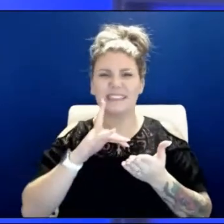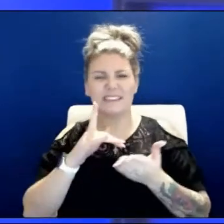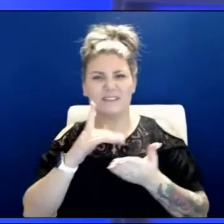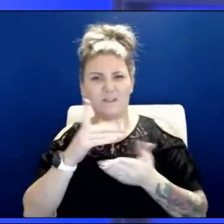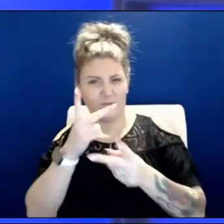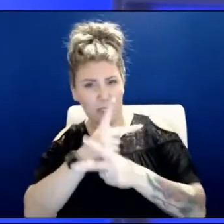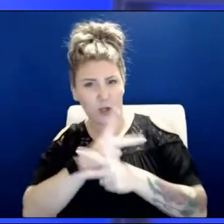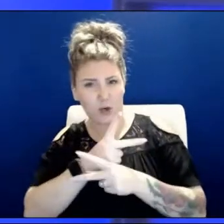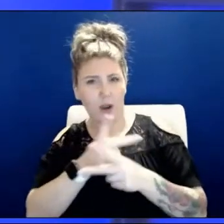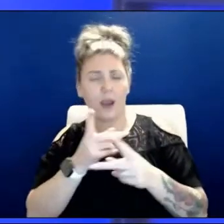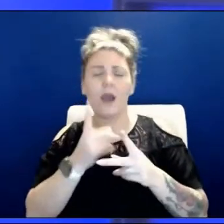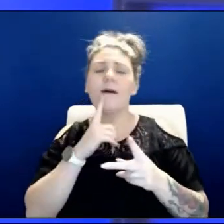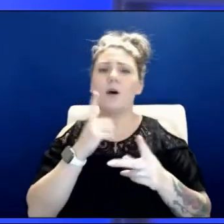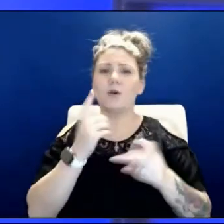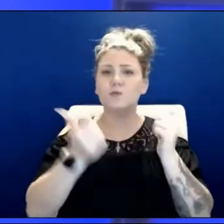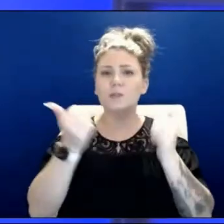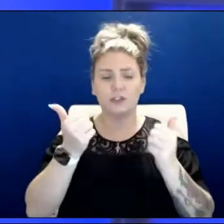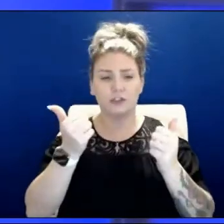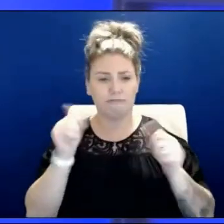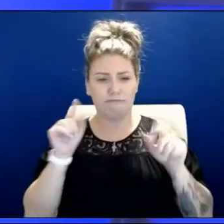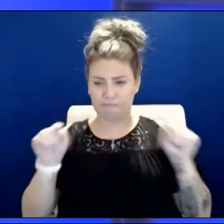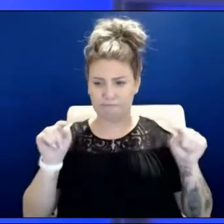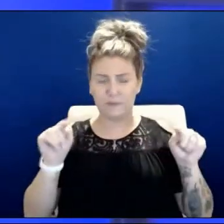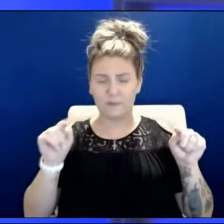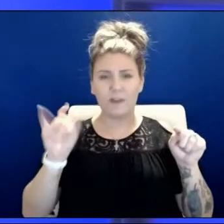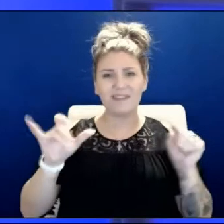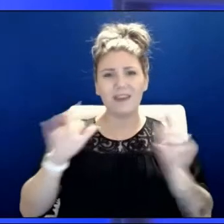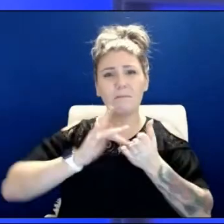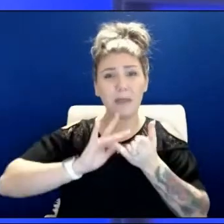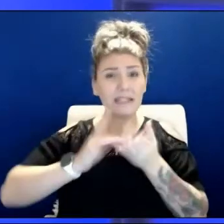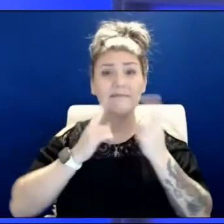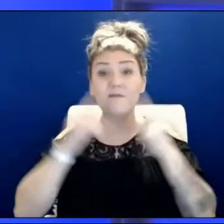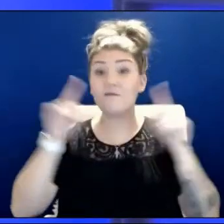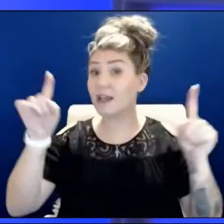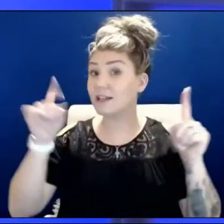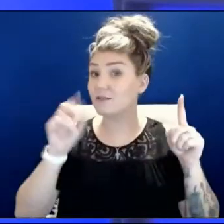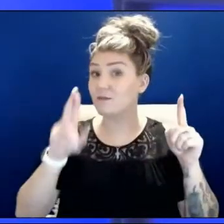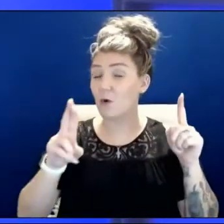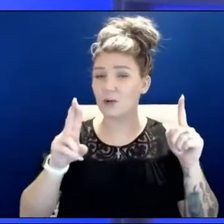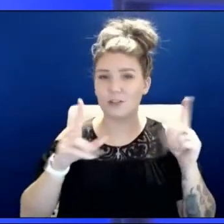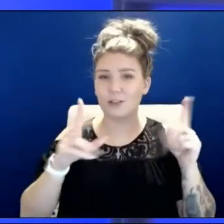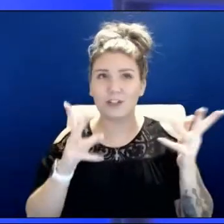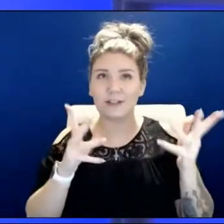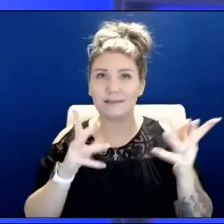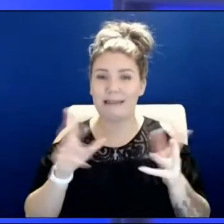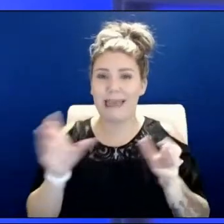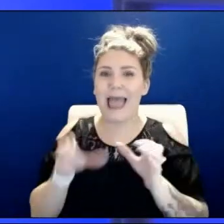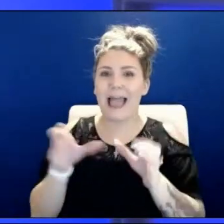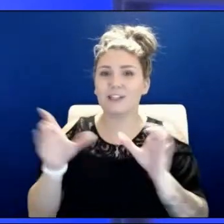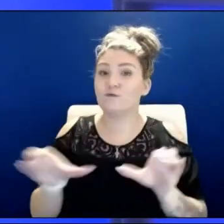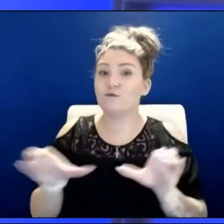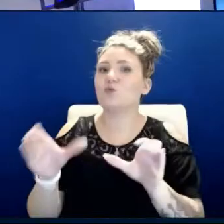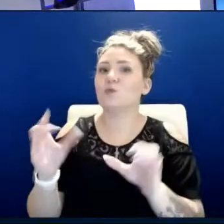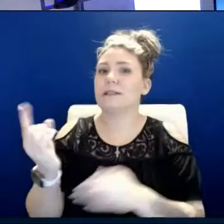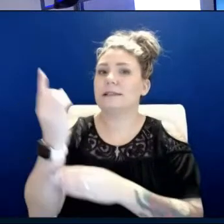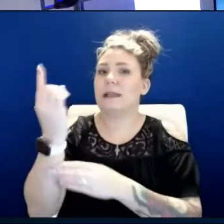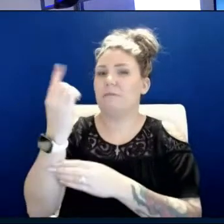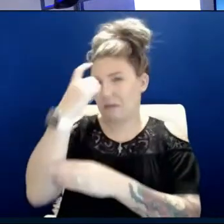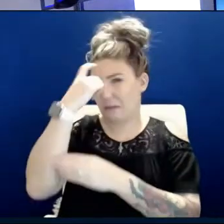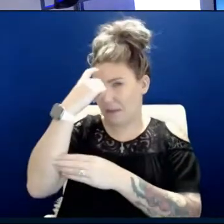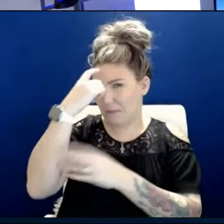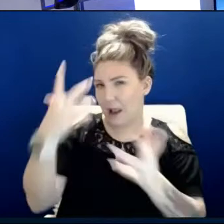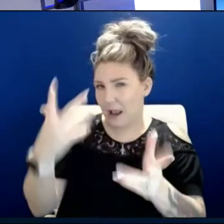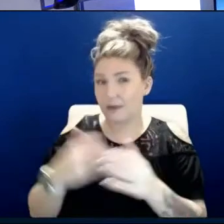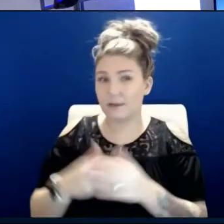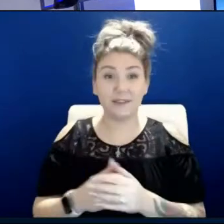tell, is this medicine actually doing something, or is it simply just the act of doing something is helping some symptom? So it's pretty cool because